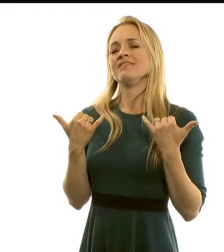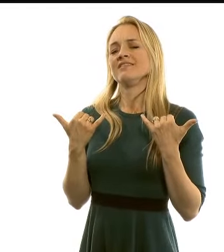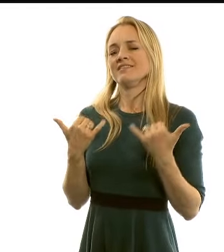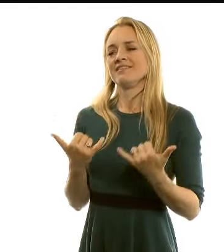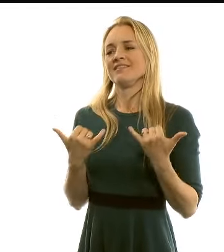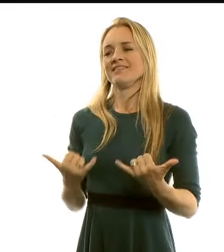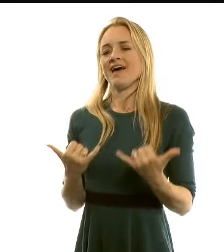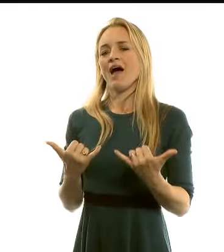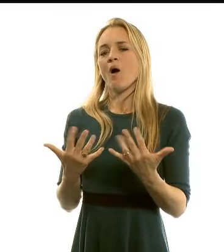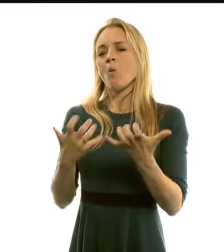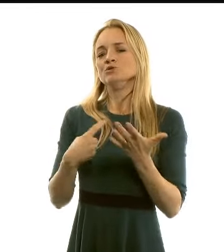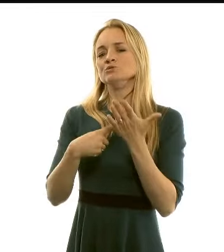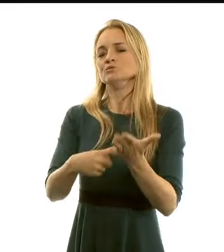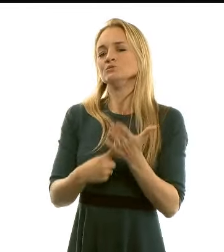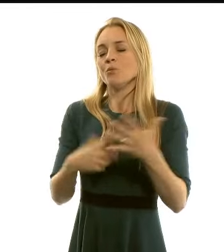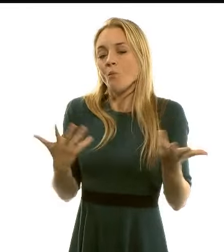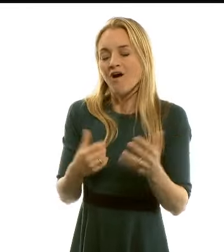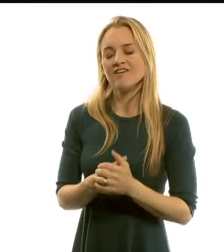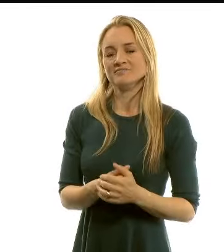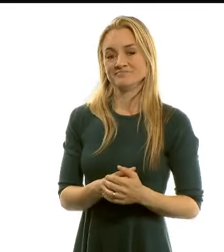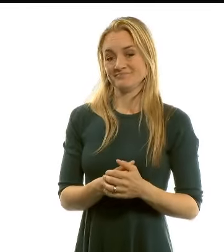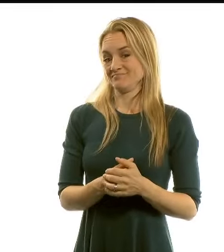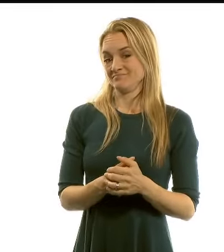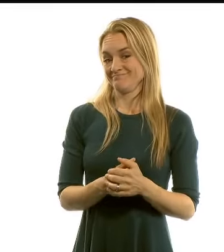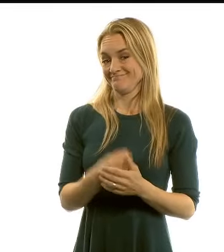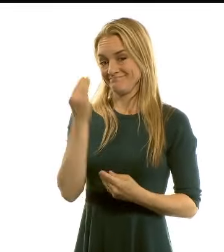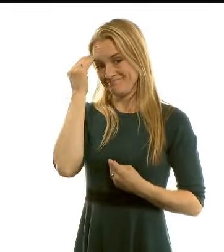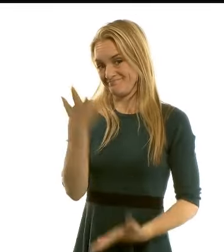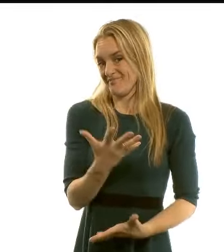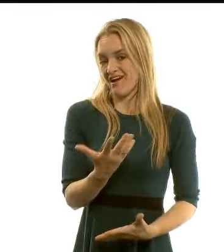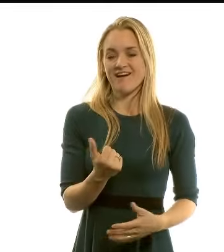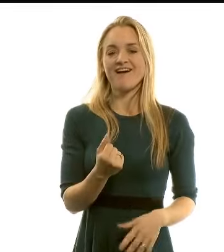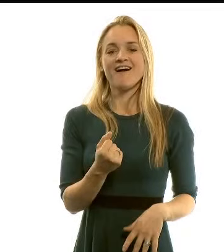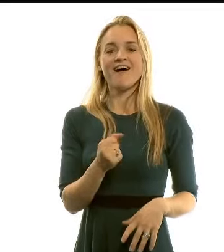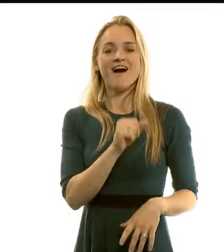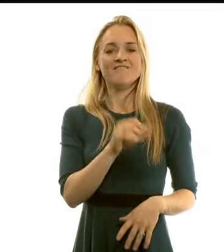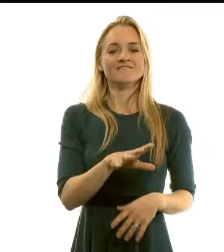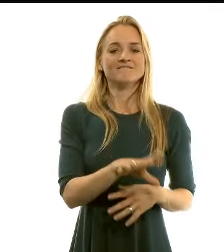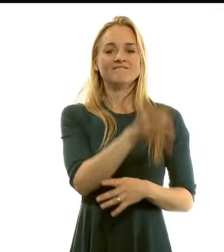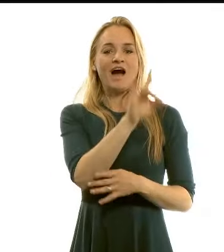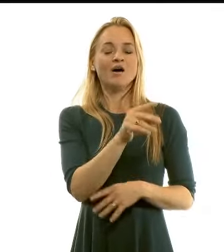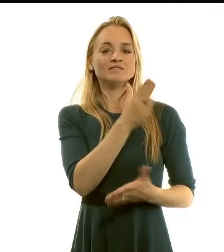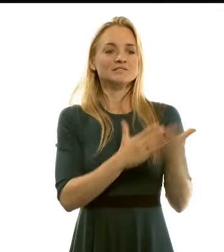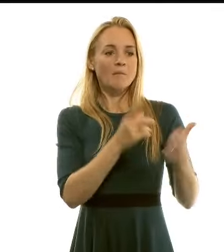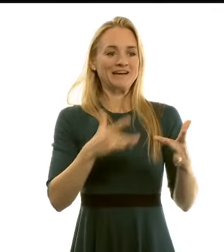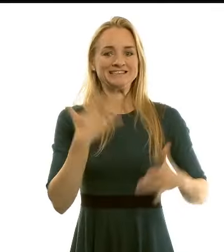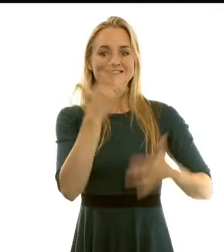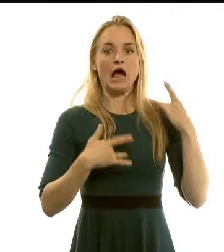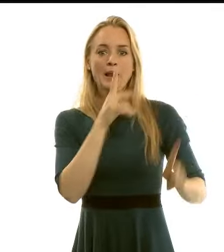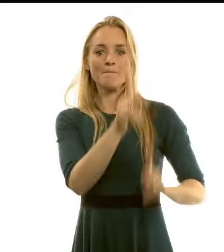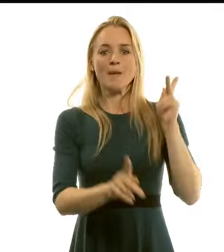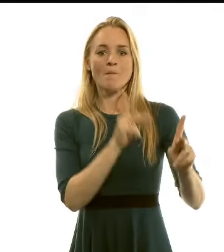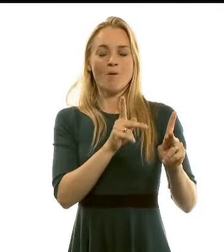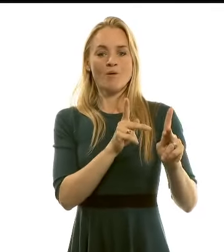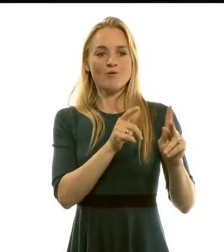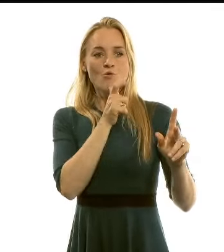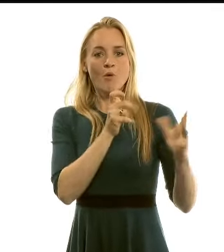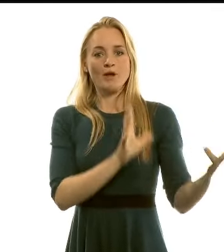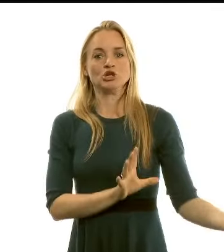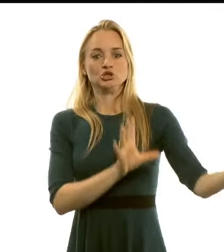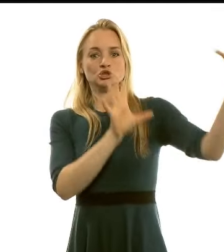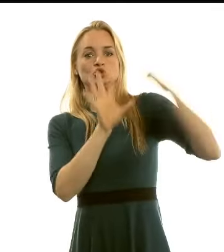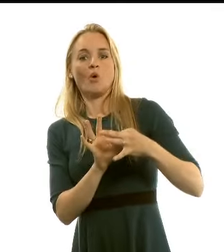actually located, you wouldn't believe this, some very excited people who are genuinely beaming in from other dimensions. So from a part of the multiverse